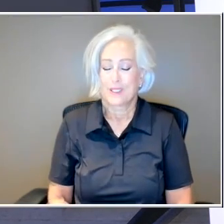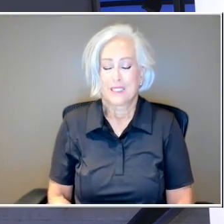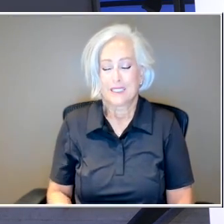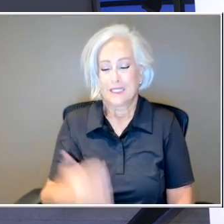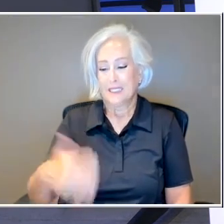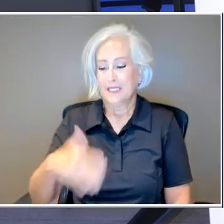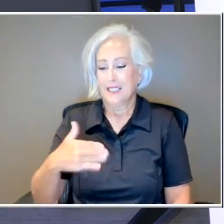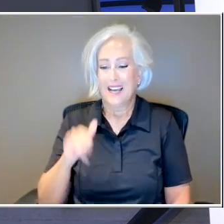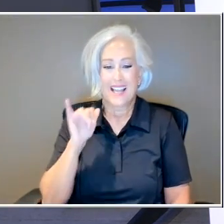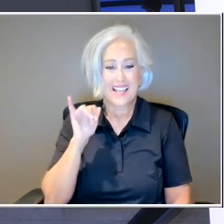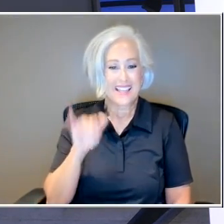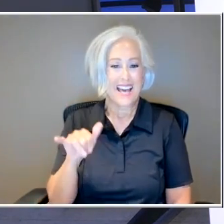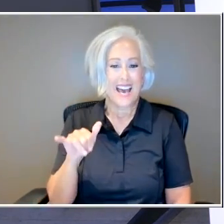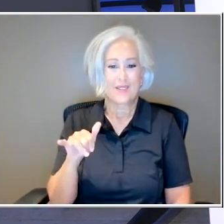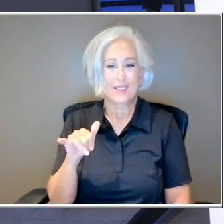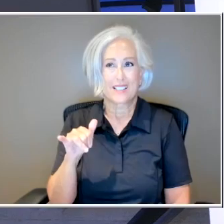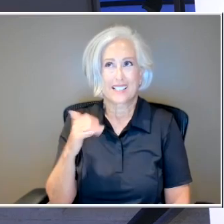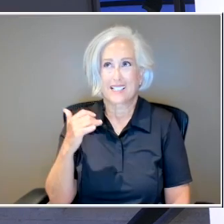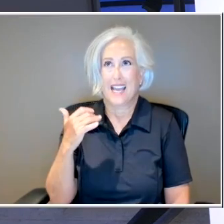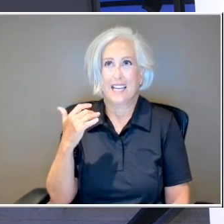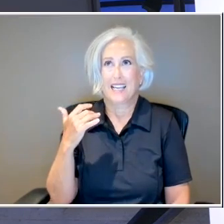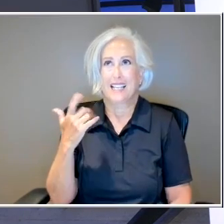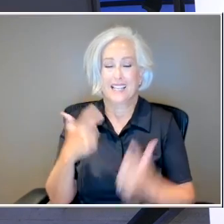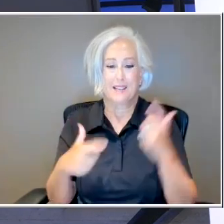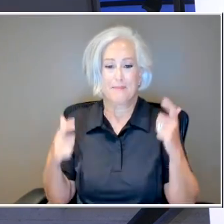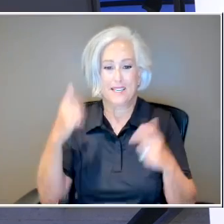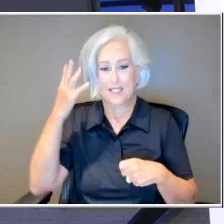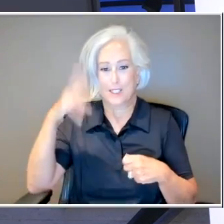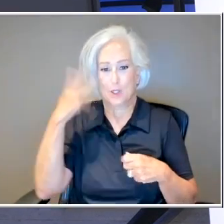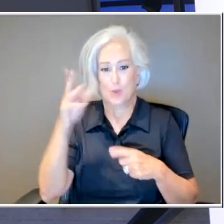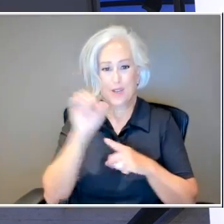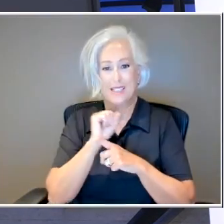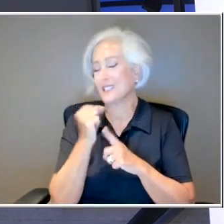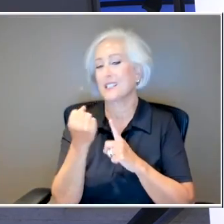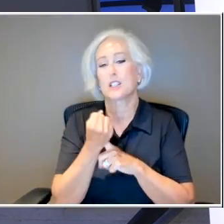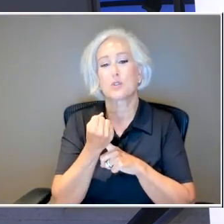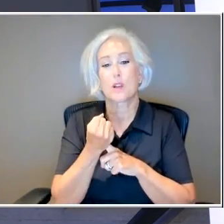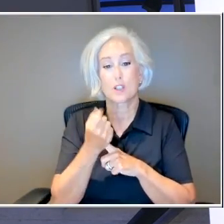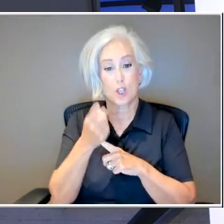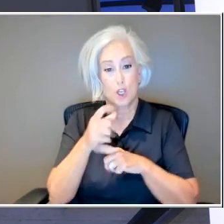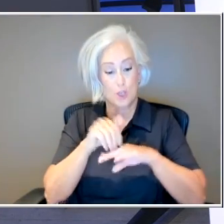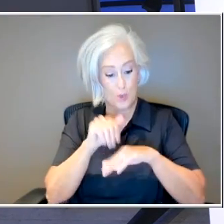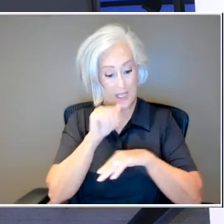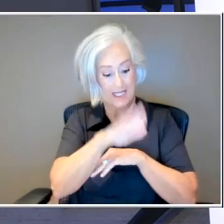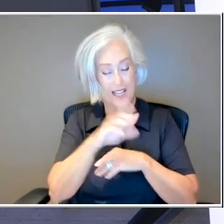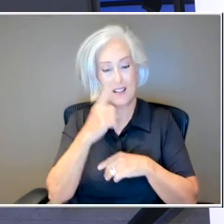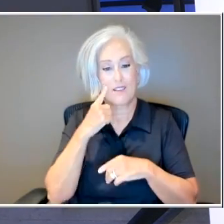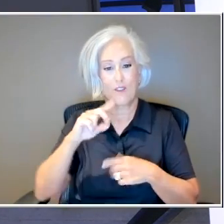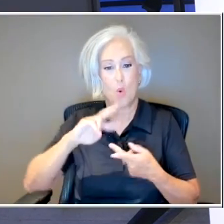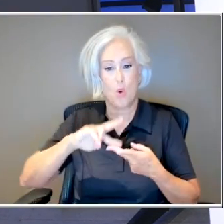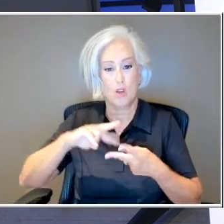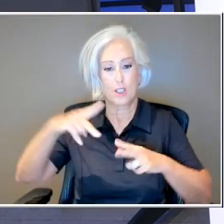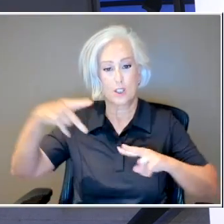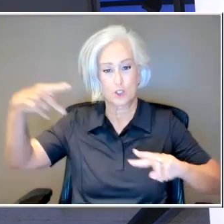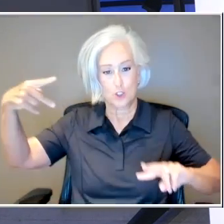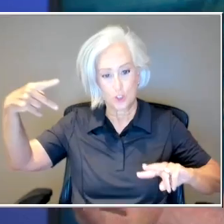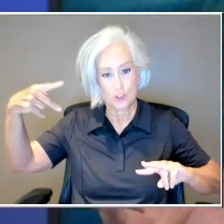biggest crazy situation that happened. You know, we sent you for genetic testing and your genetic testing was negative,